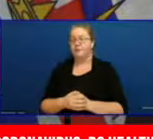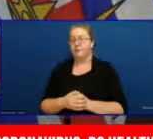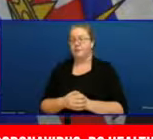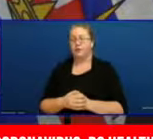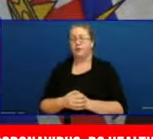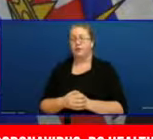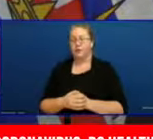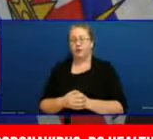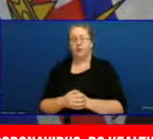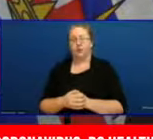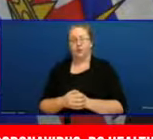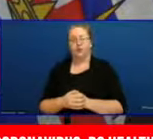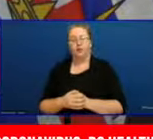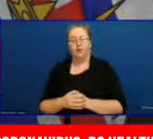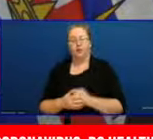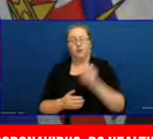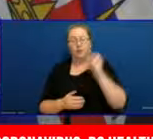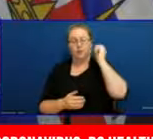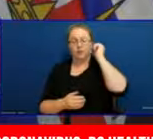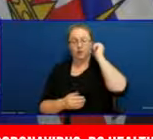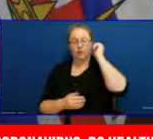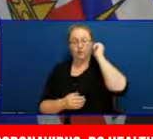Yeah, I just want to ask, so